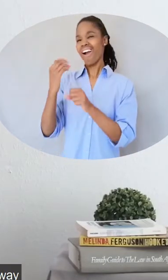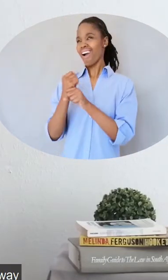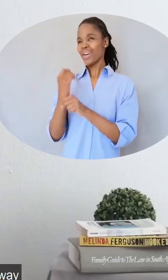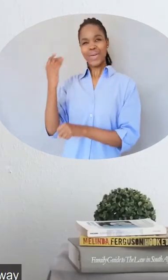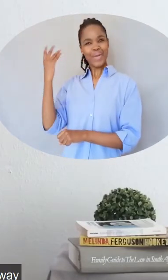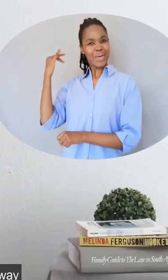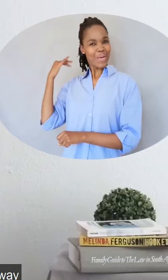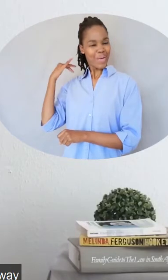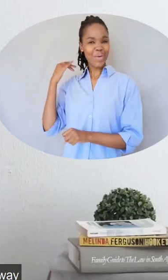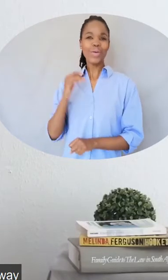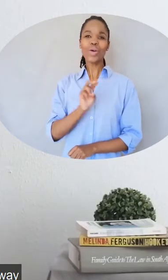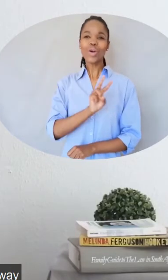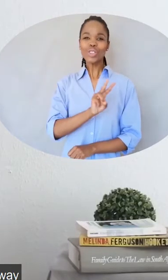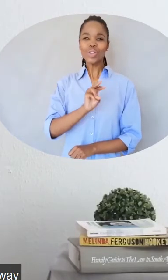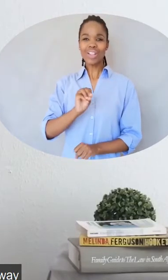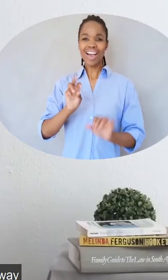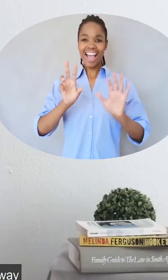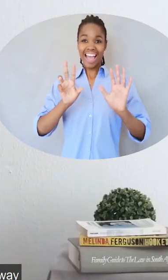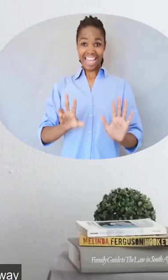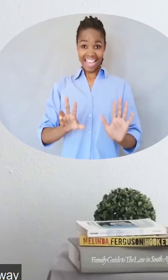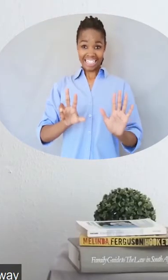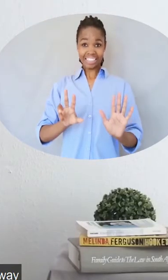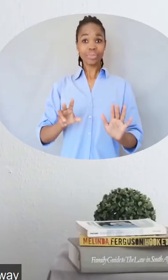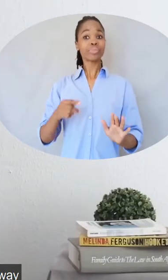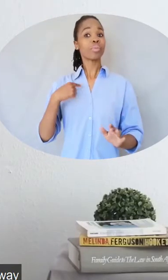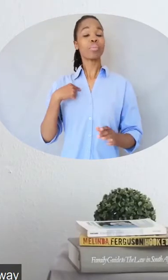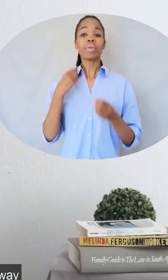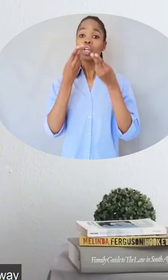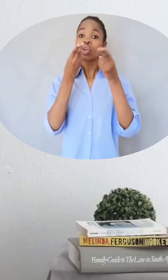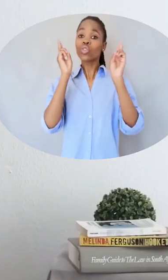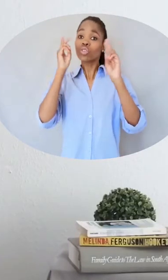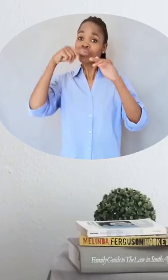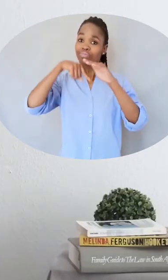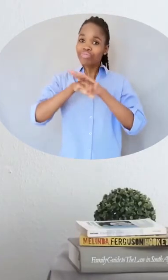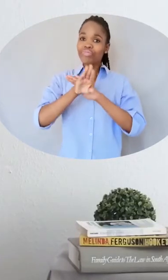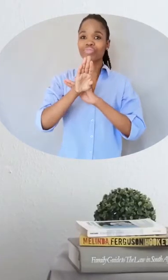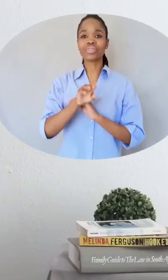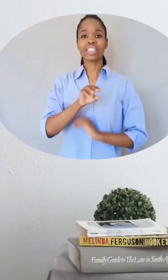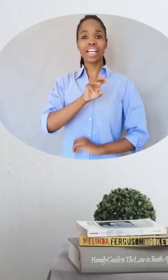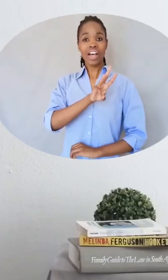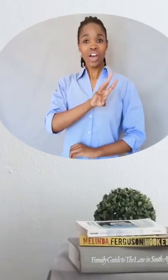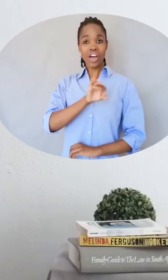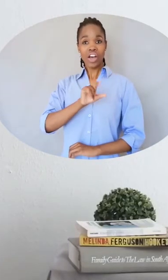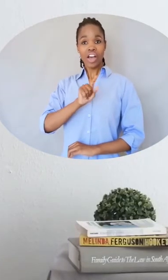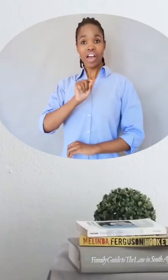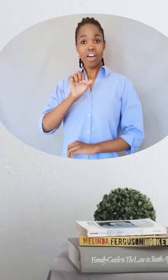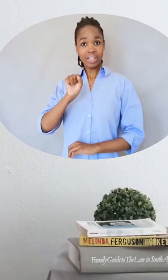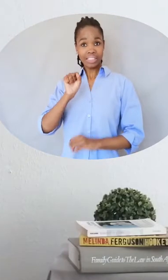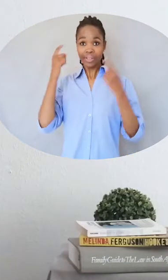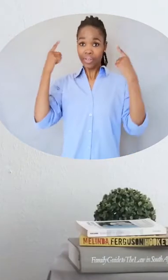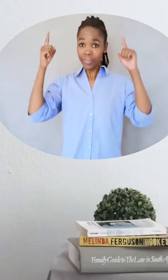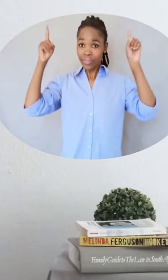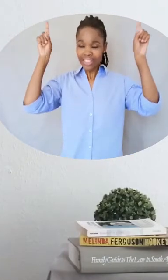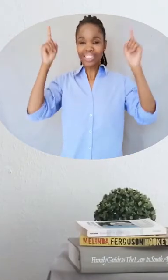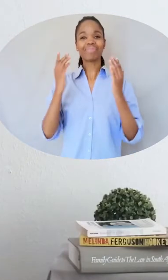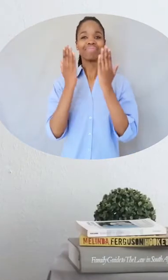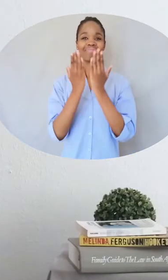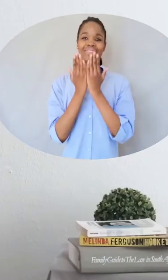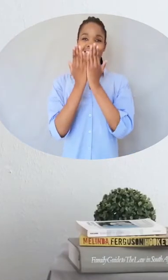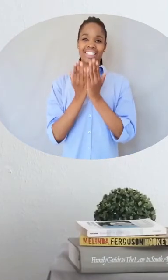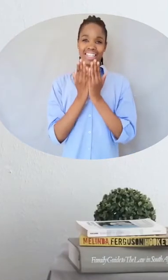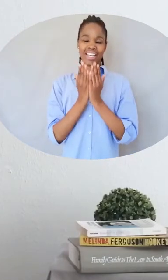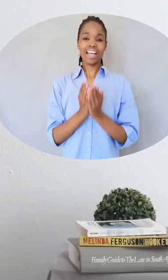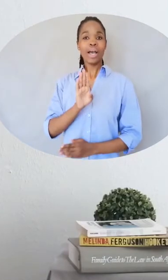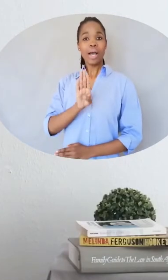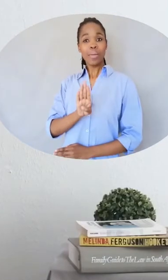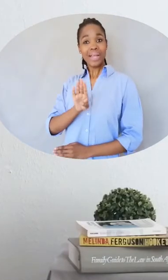all the way back in 2008. I studied at Wits University. I enrolled